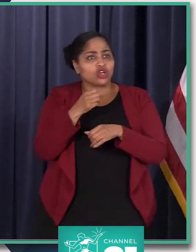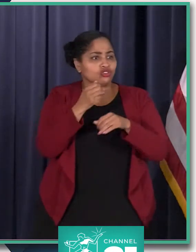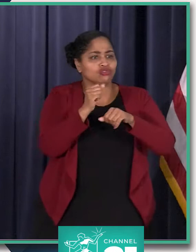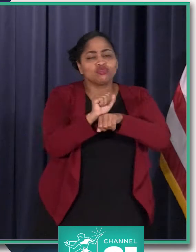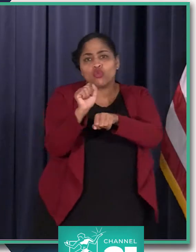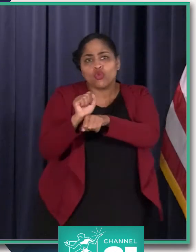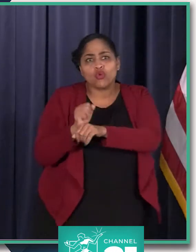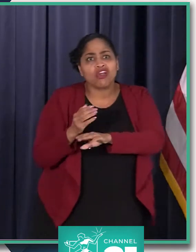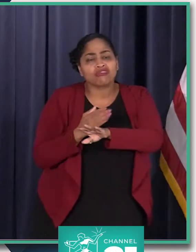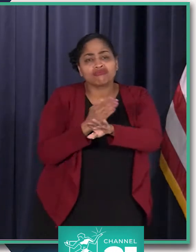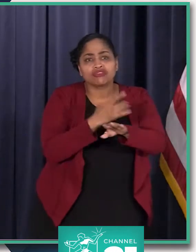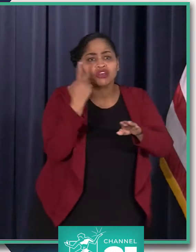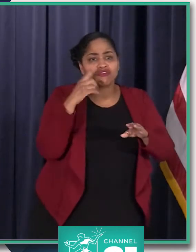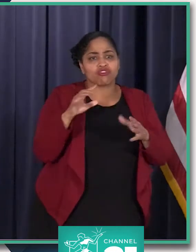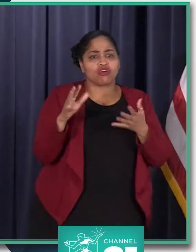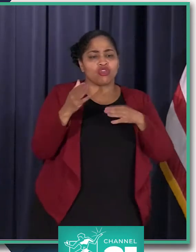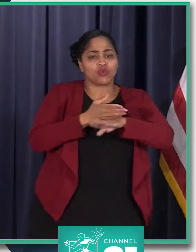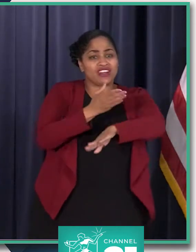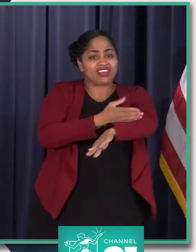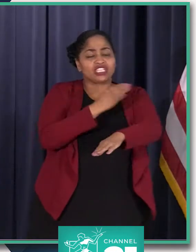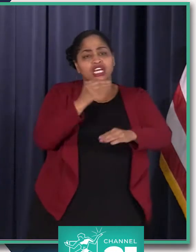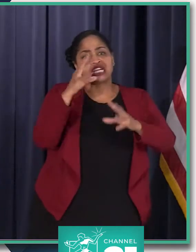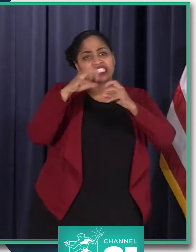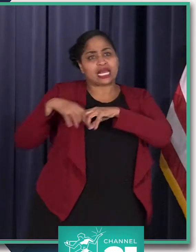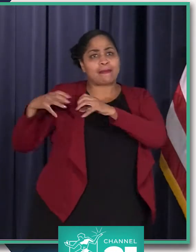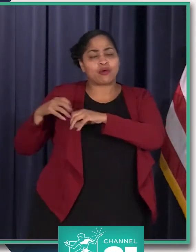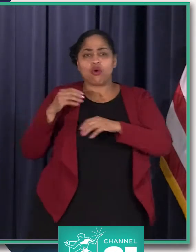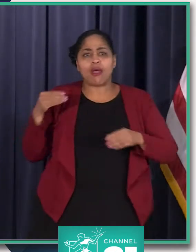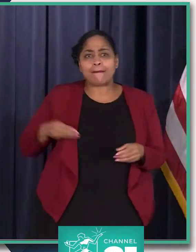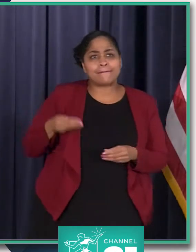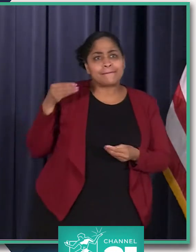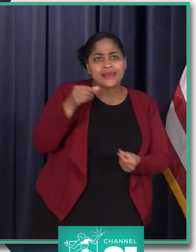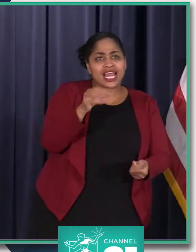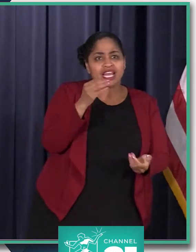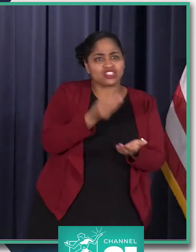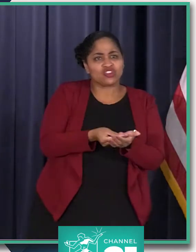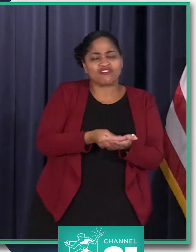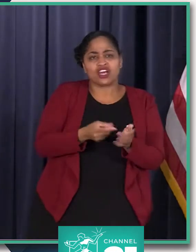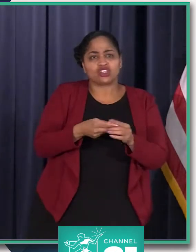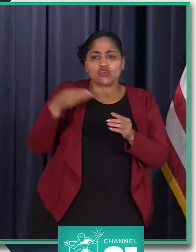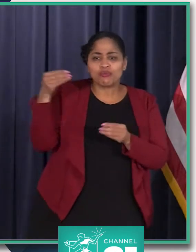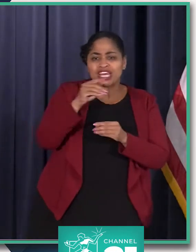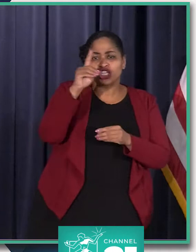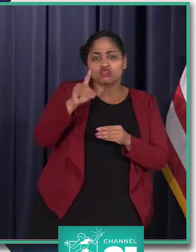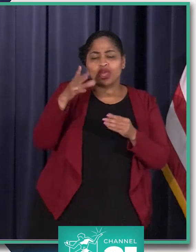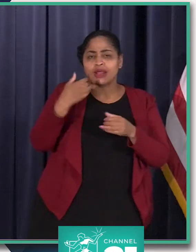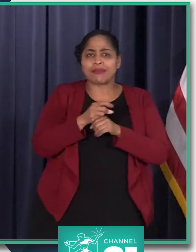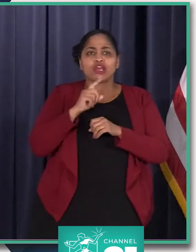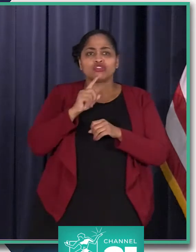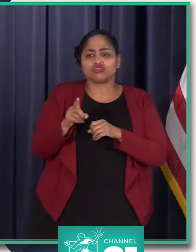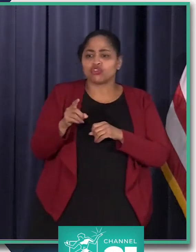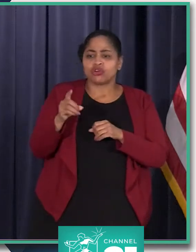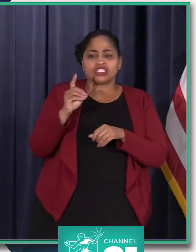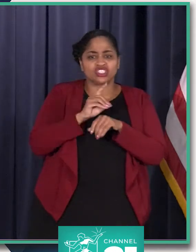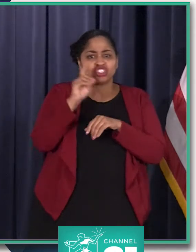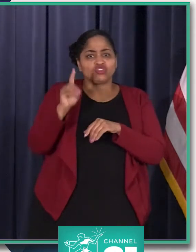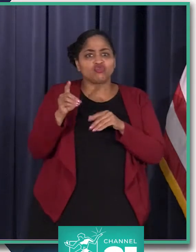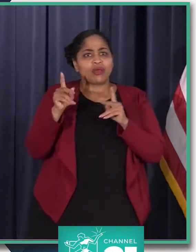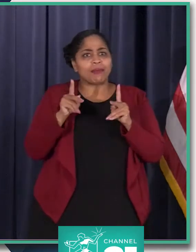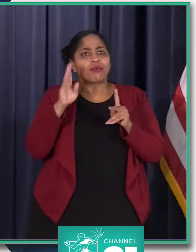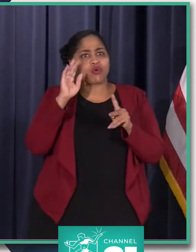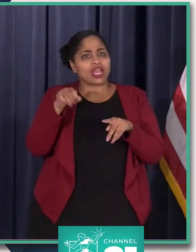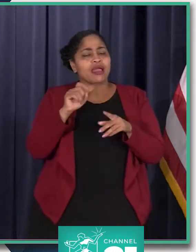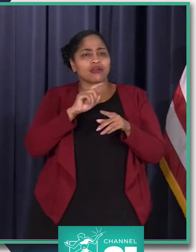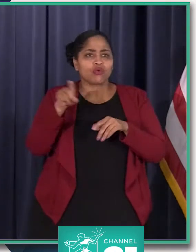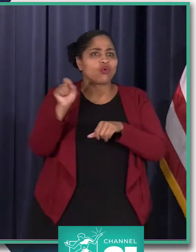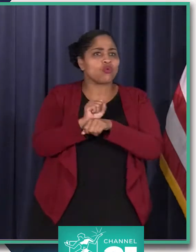renovations and the demolitions, or pay into a fund to train Detroiters to make sure that Detroiters are being put to work, and it'll be